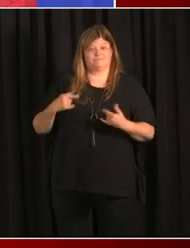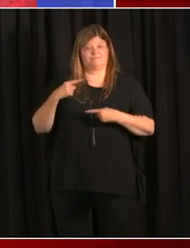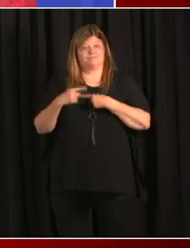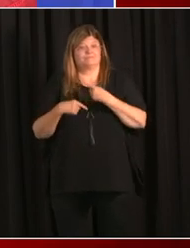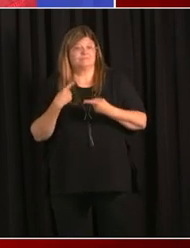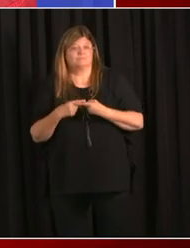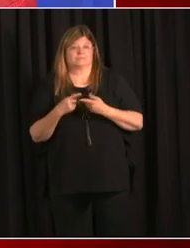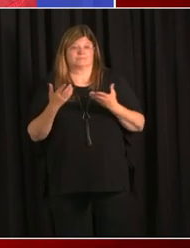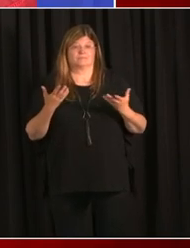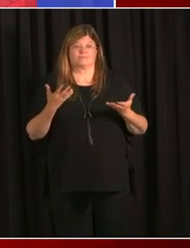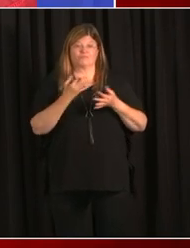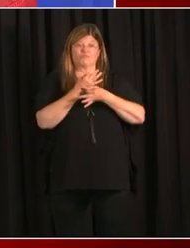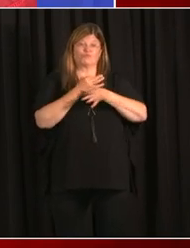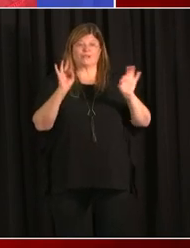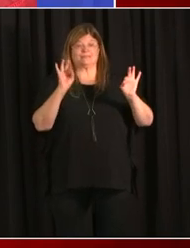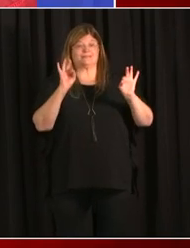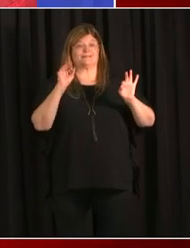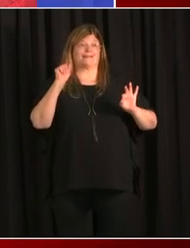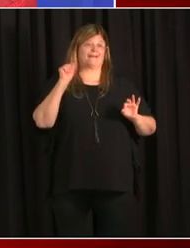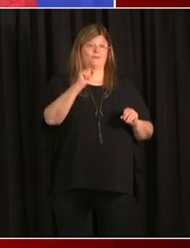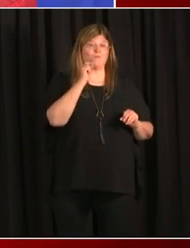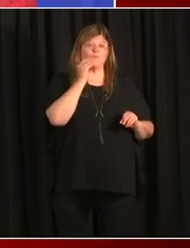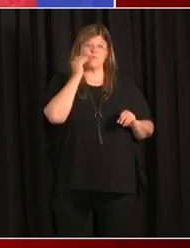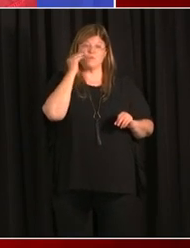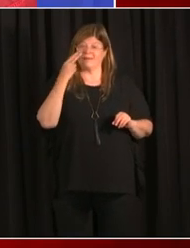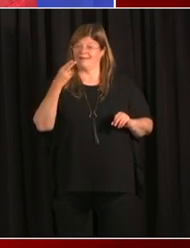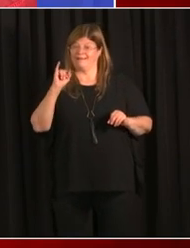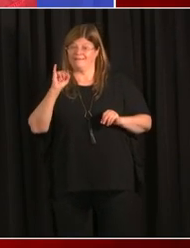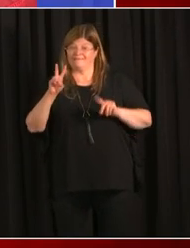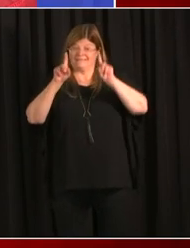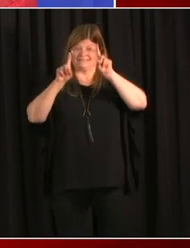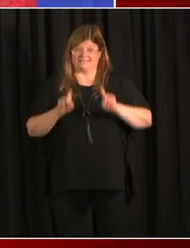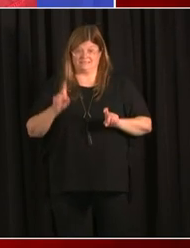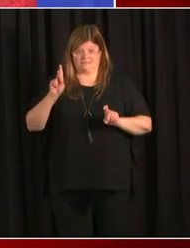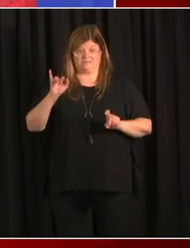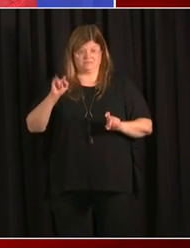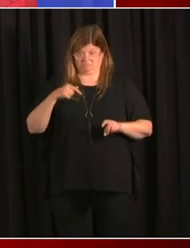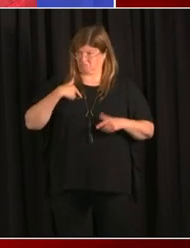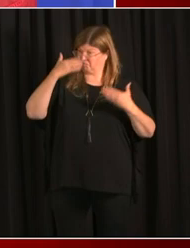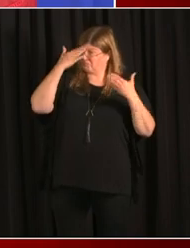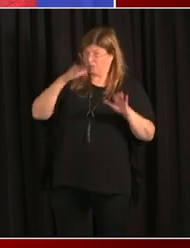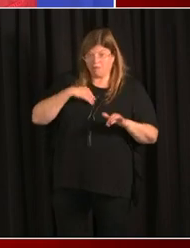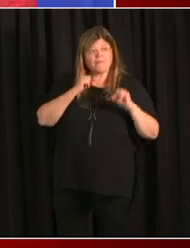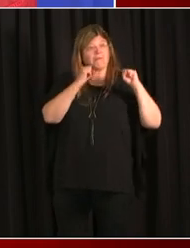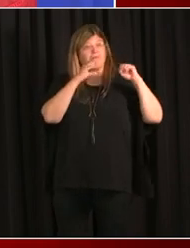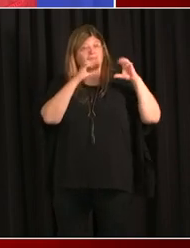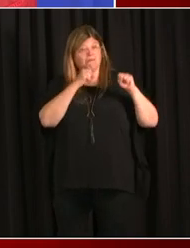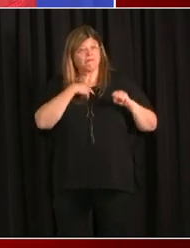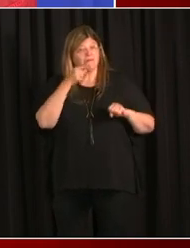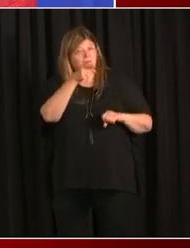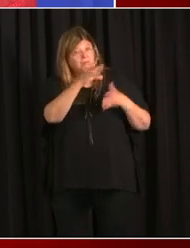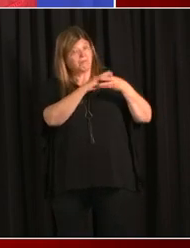the free at-home HIV test kits, which you can take in the privacy of your